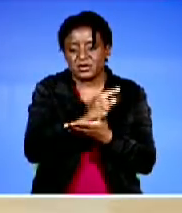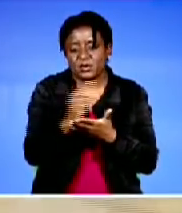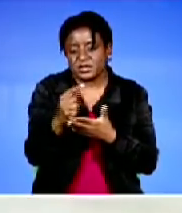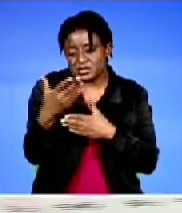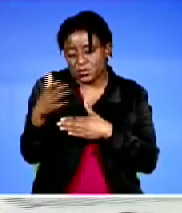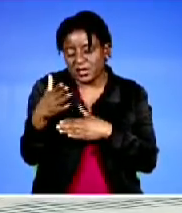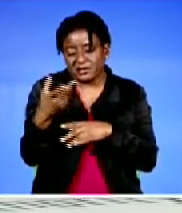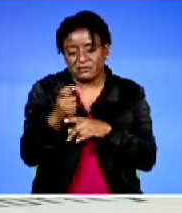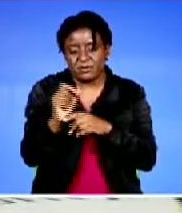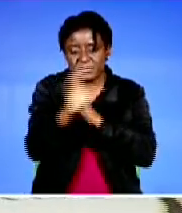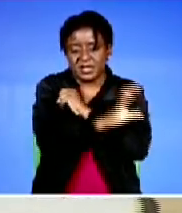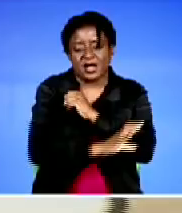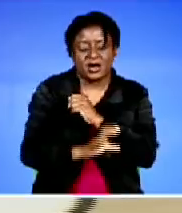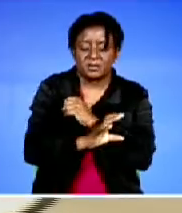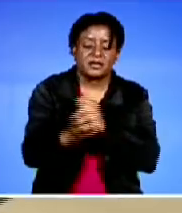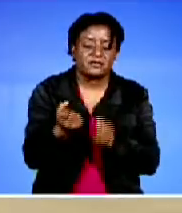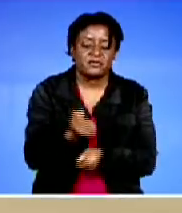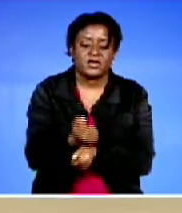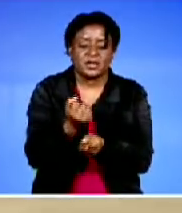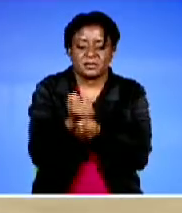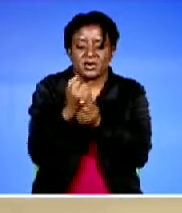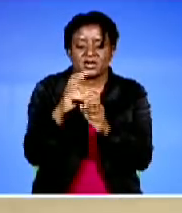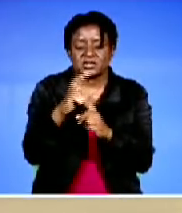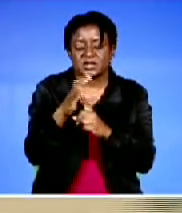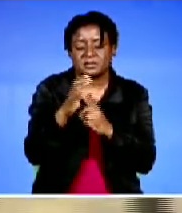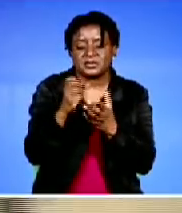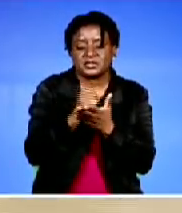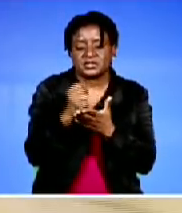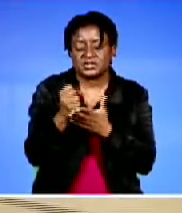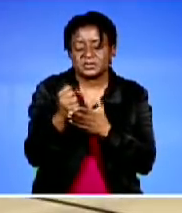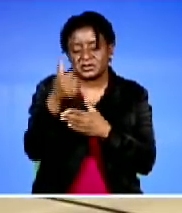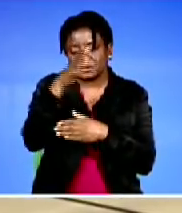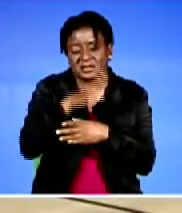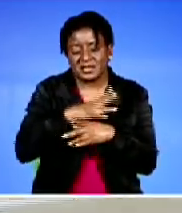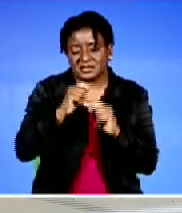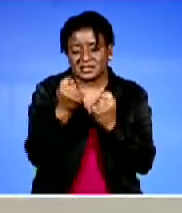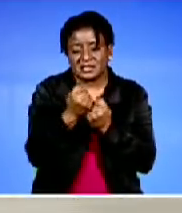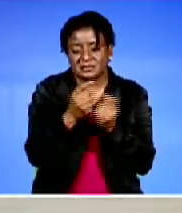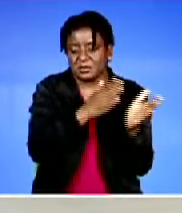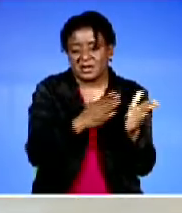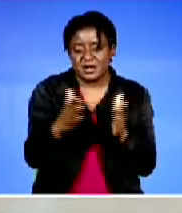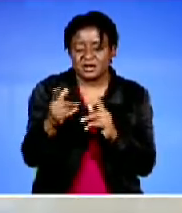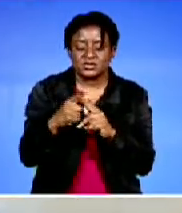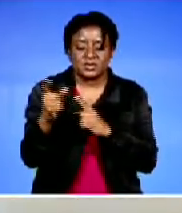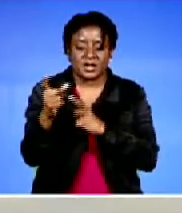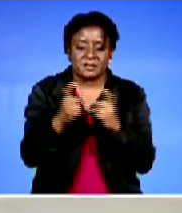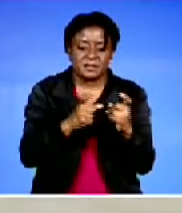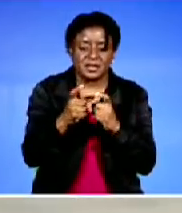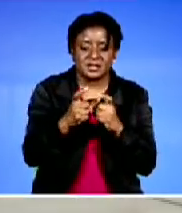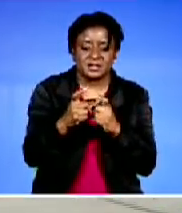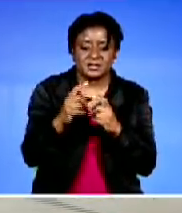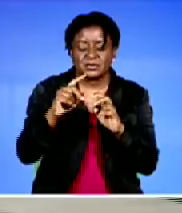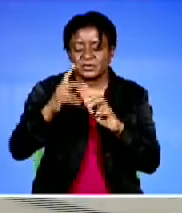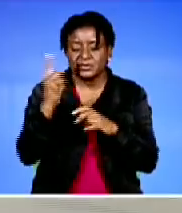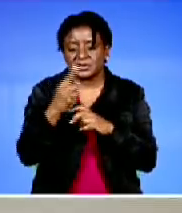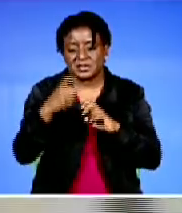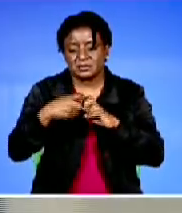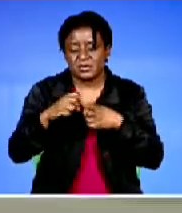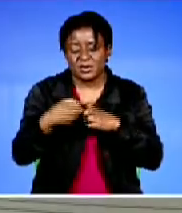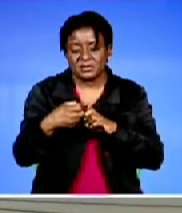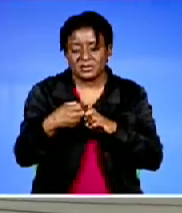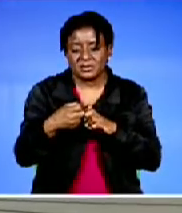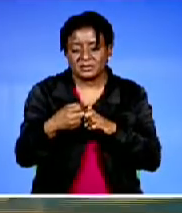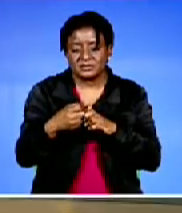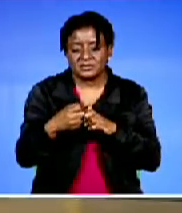Caribbean Volleyball Championships in Suriname, and our men's national team is gearing up to compete. The only setback, however, being that the official roster has